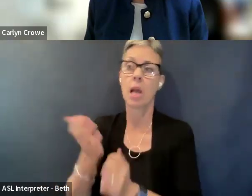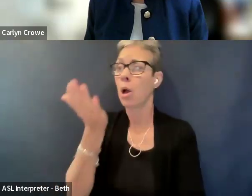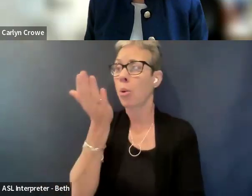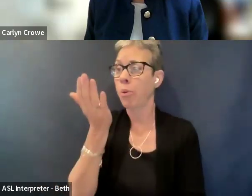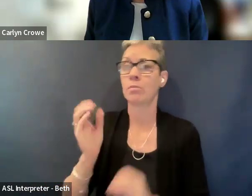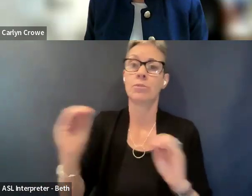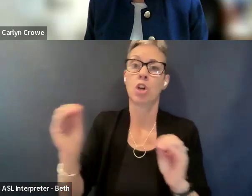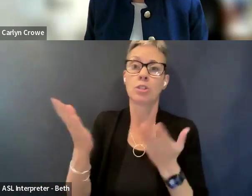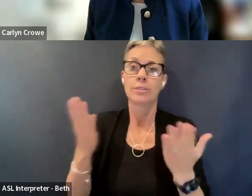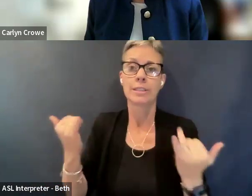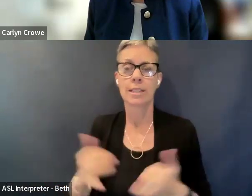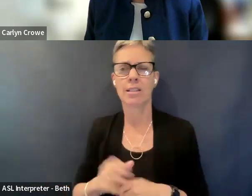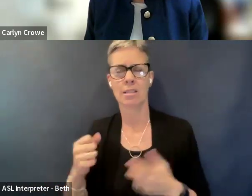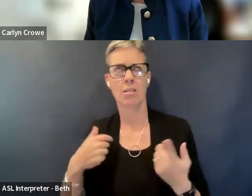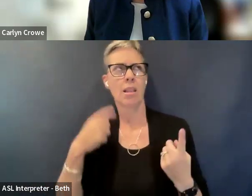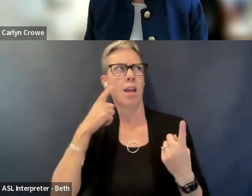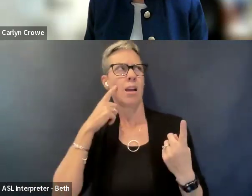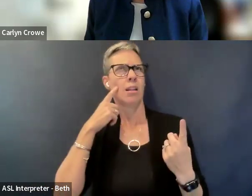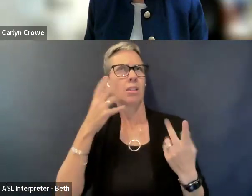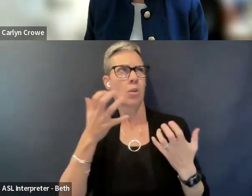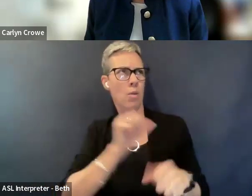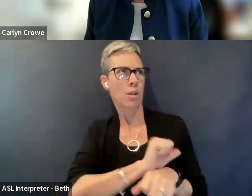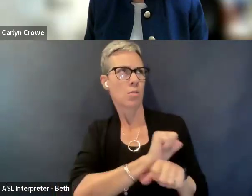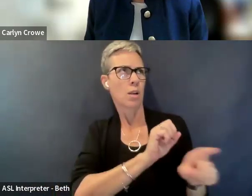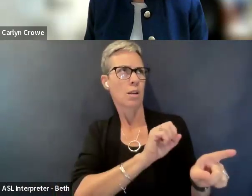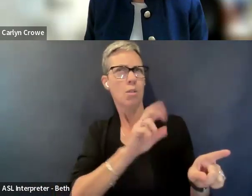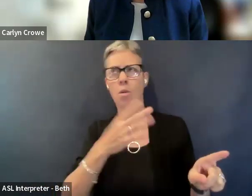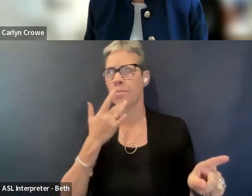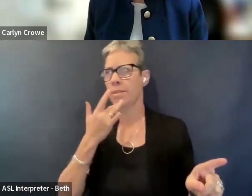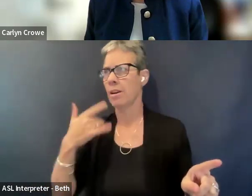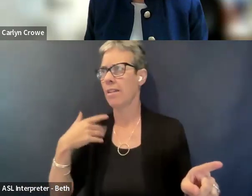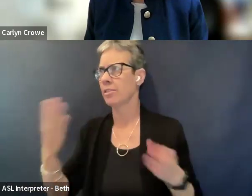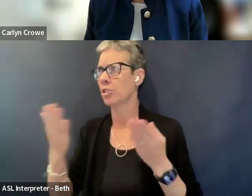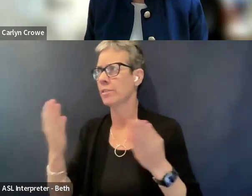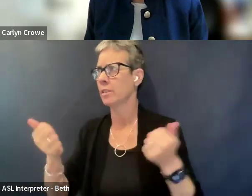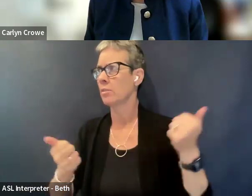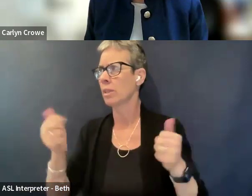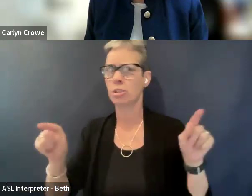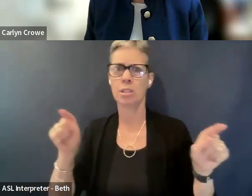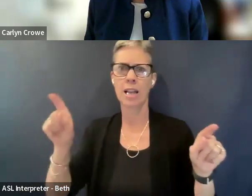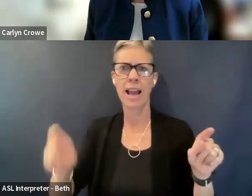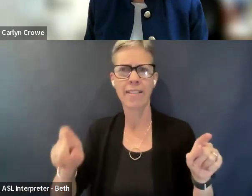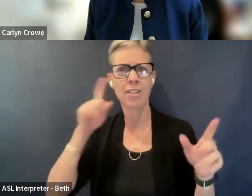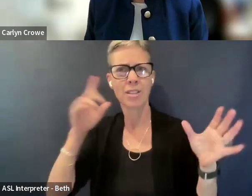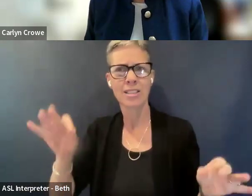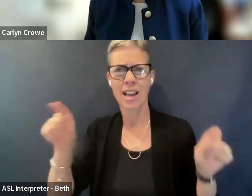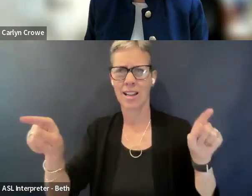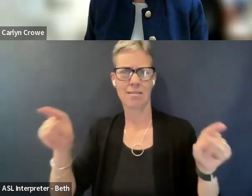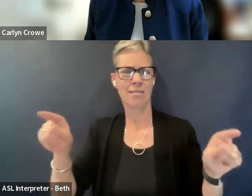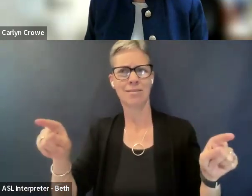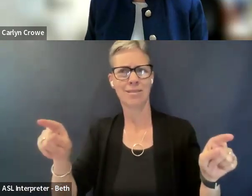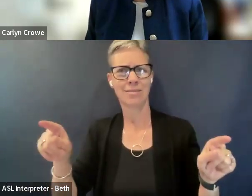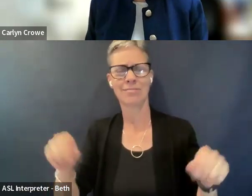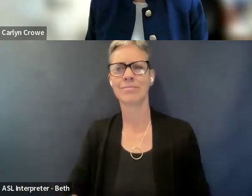So there were many times I had to think about, do I want this job or do I want the services? And um, I